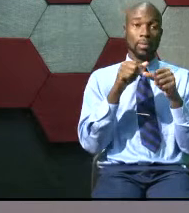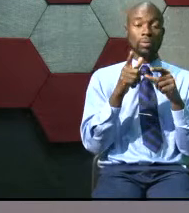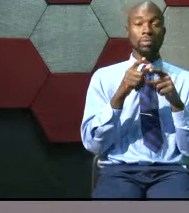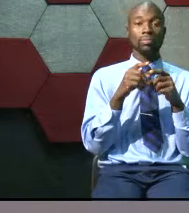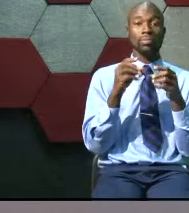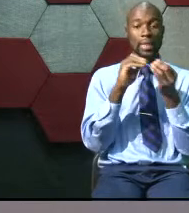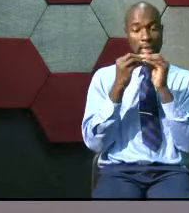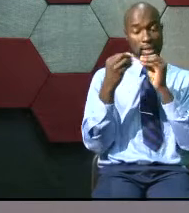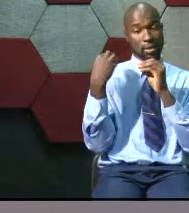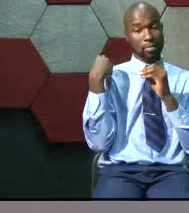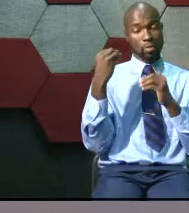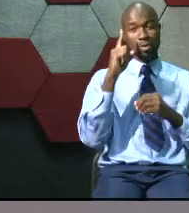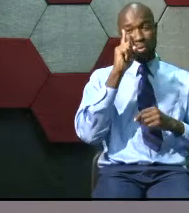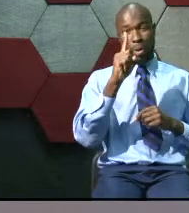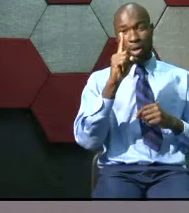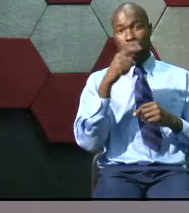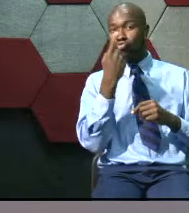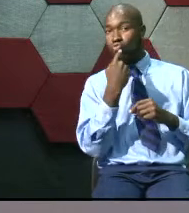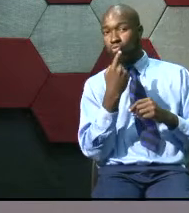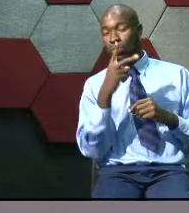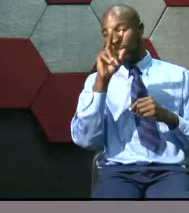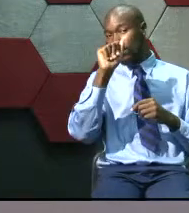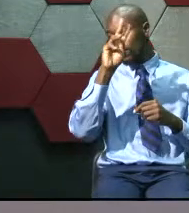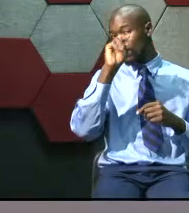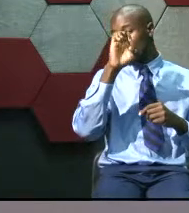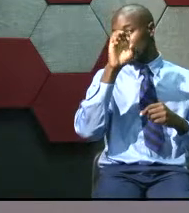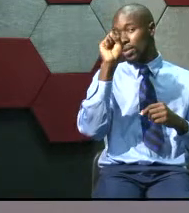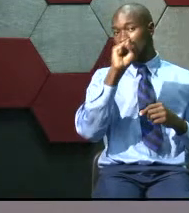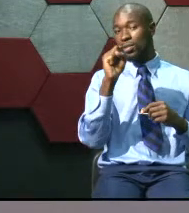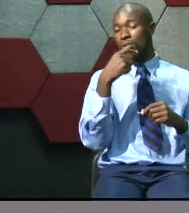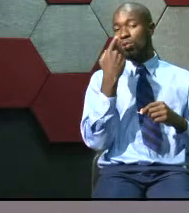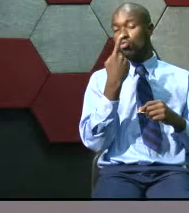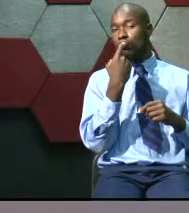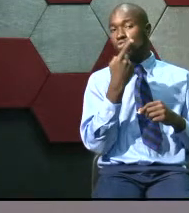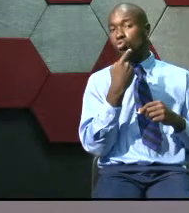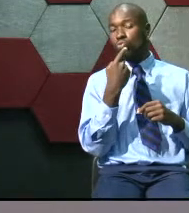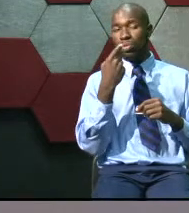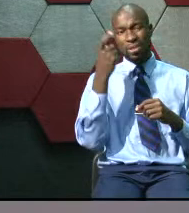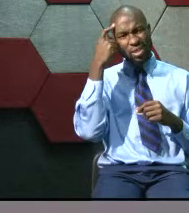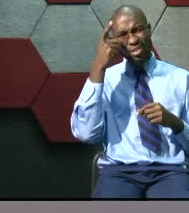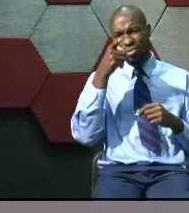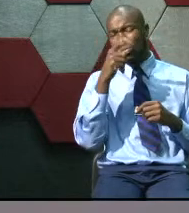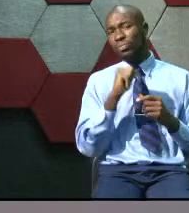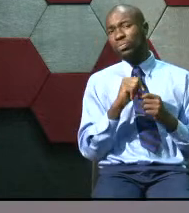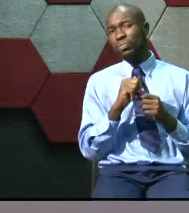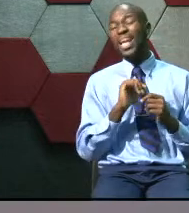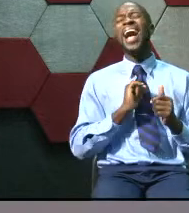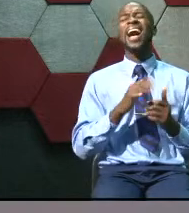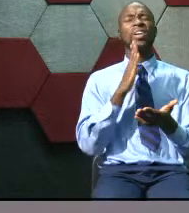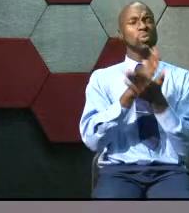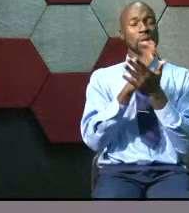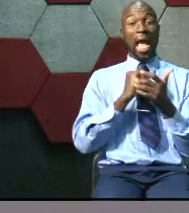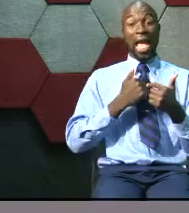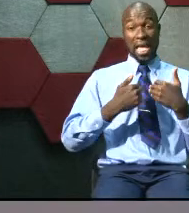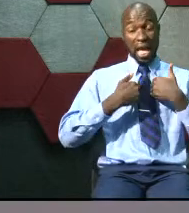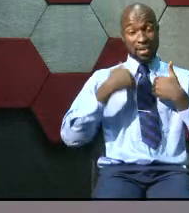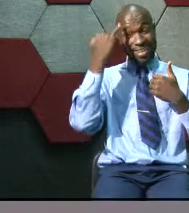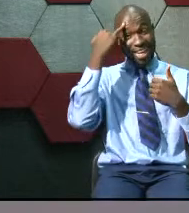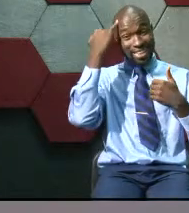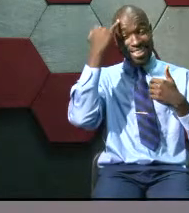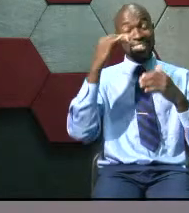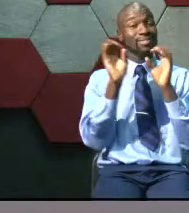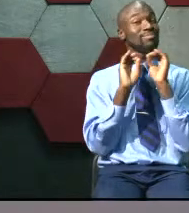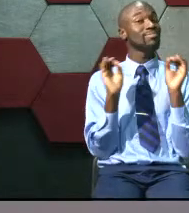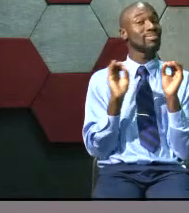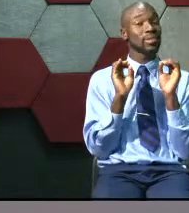winners. Who do you think are the winners of the biological and ecological category? I honestly have no idea, because I